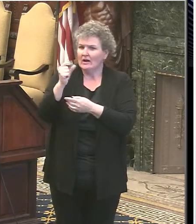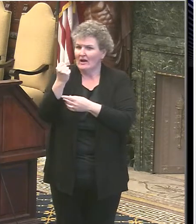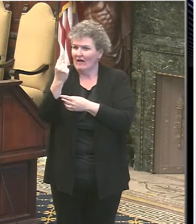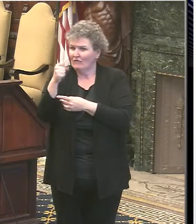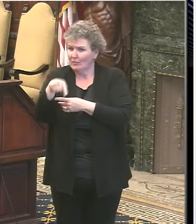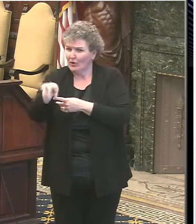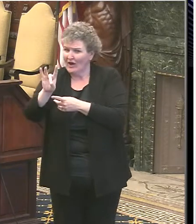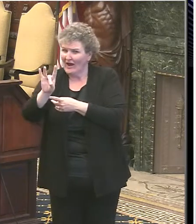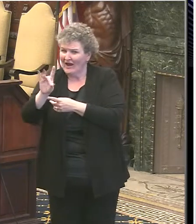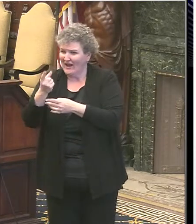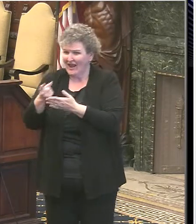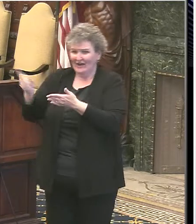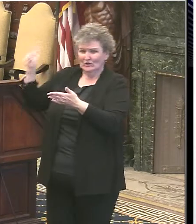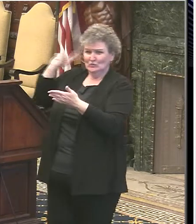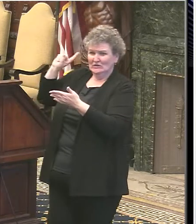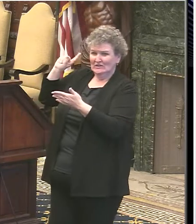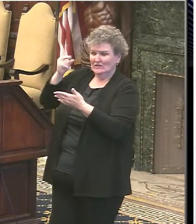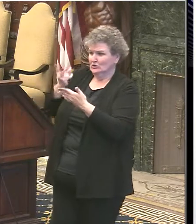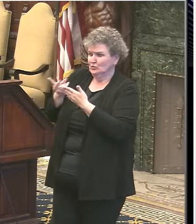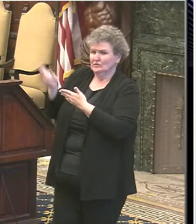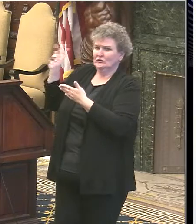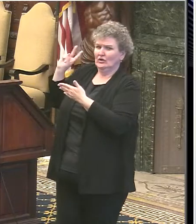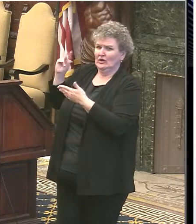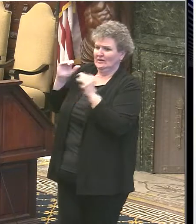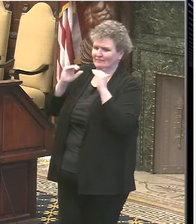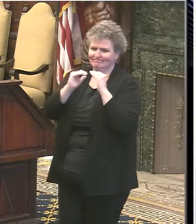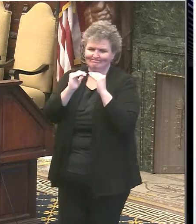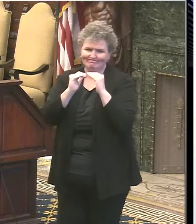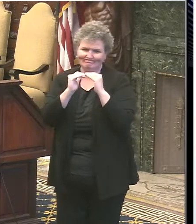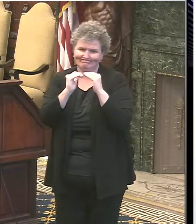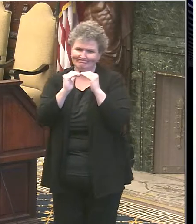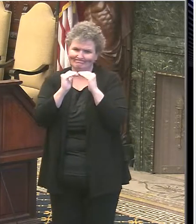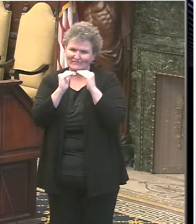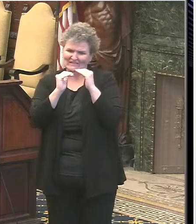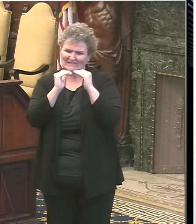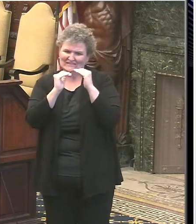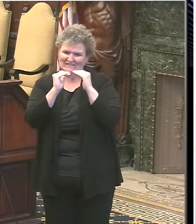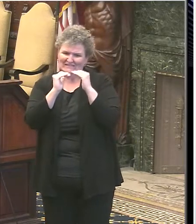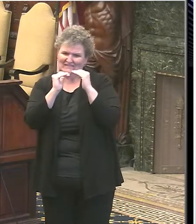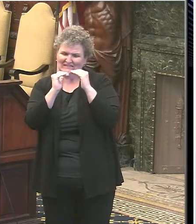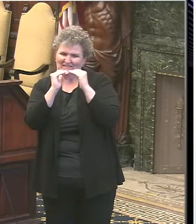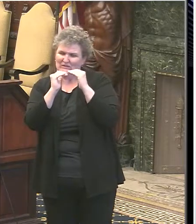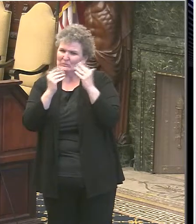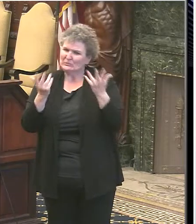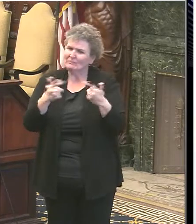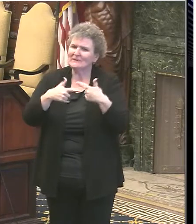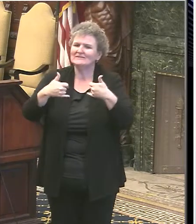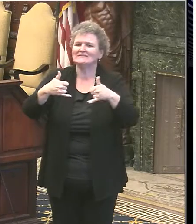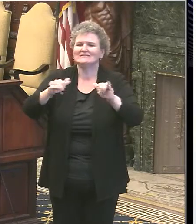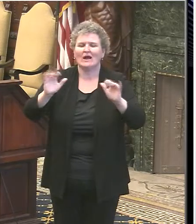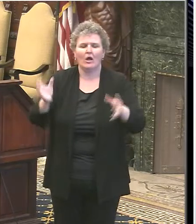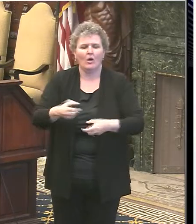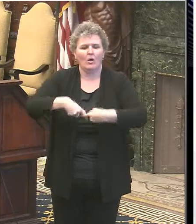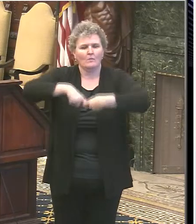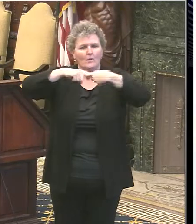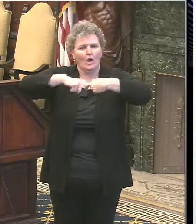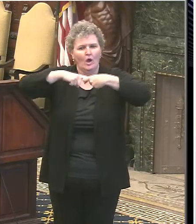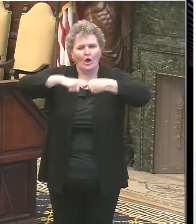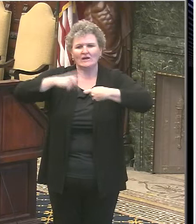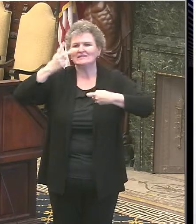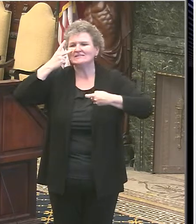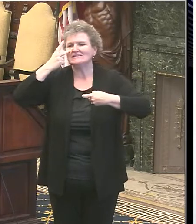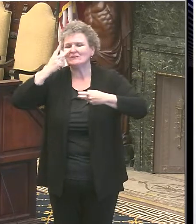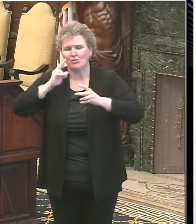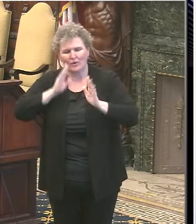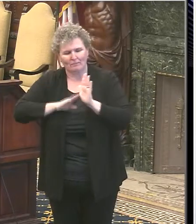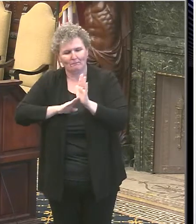week before then. So there is some leveling trend here. And a leveling trend could just be a pause before we see another increase. It could be the